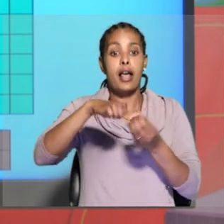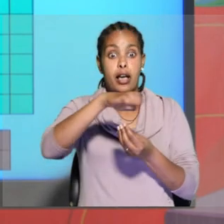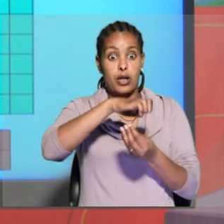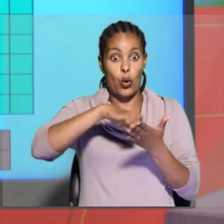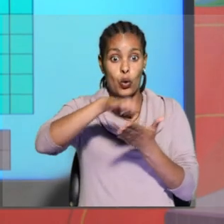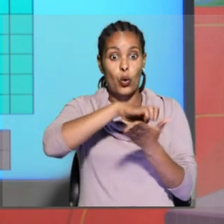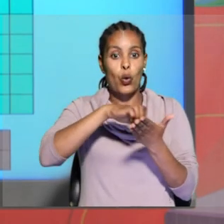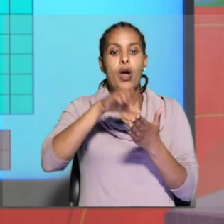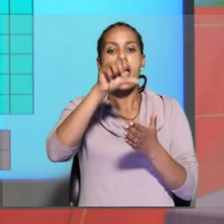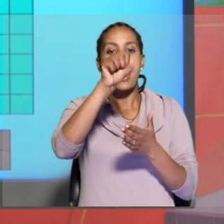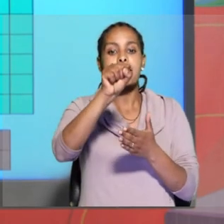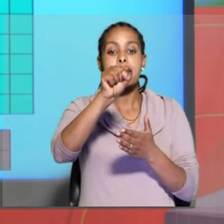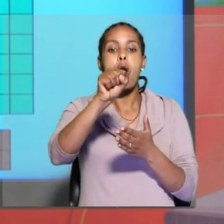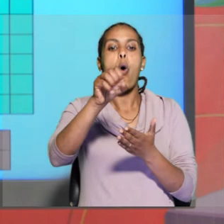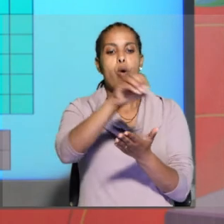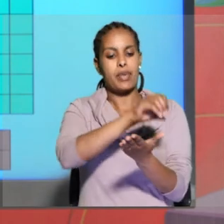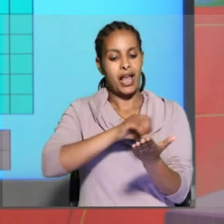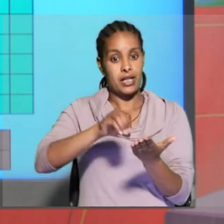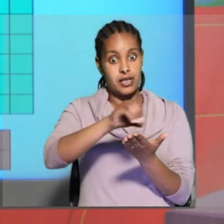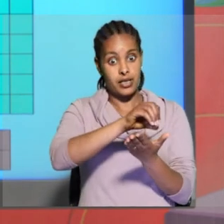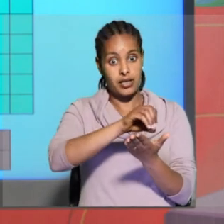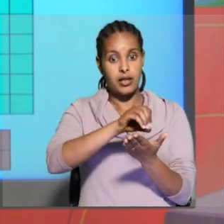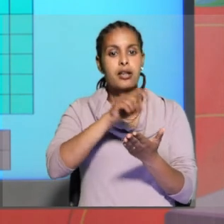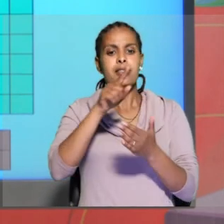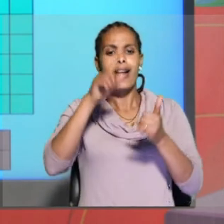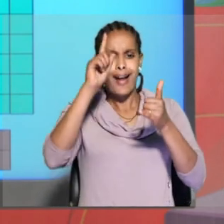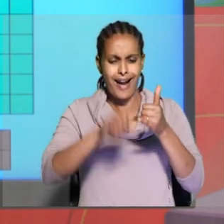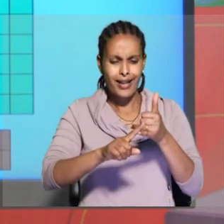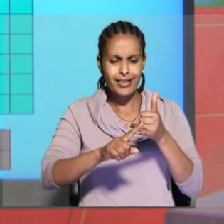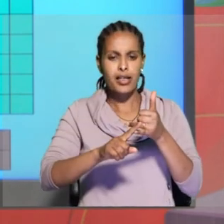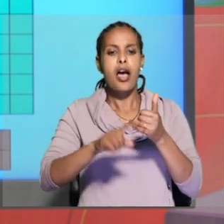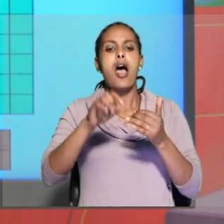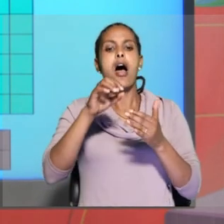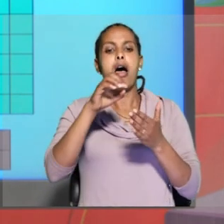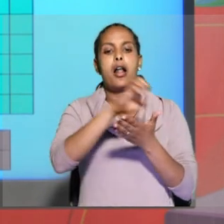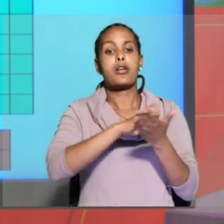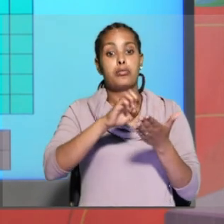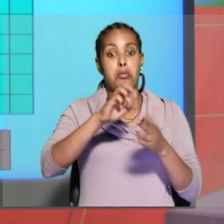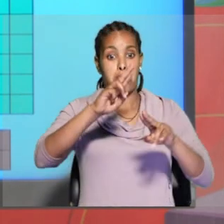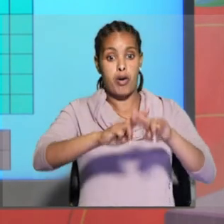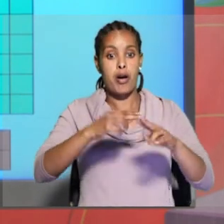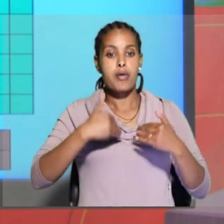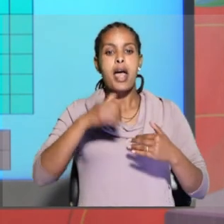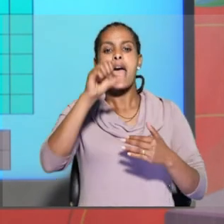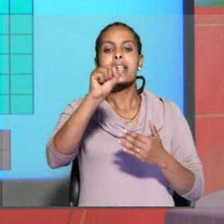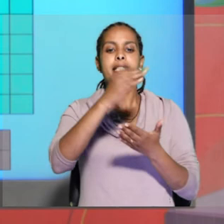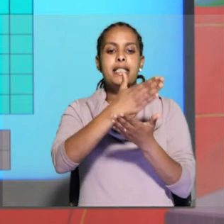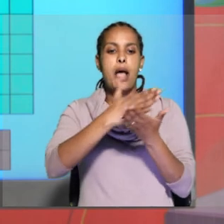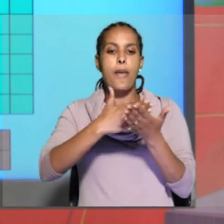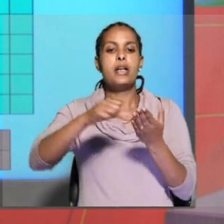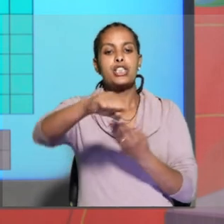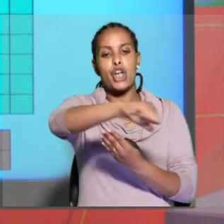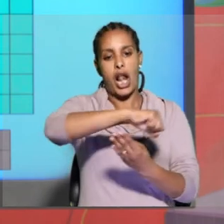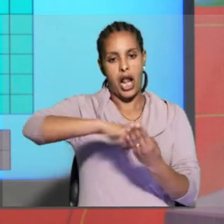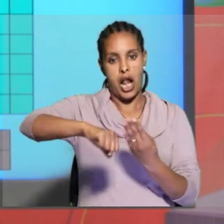enter S orbital. Their last electron fall onto S subshell, S